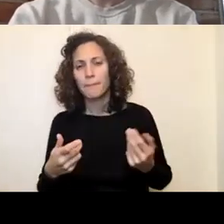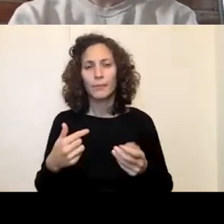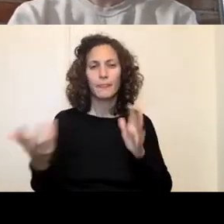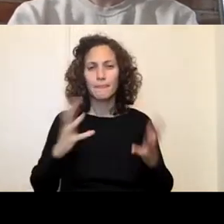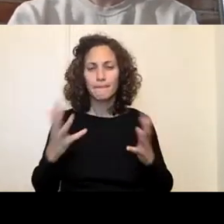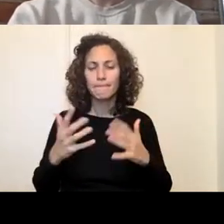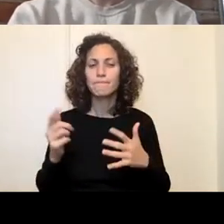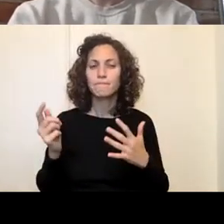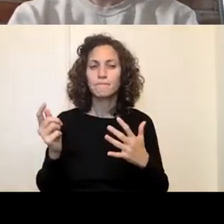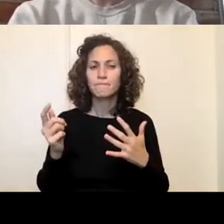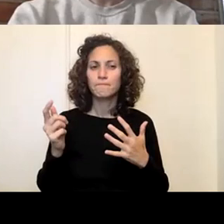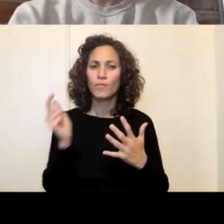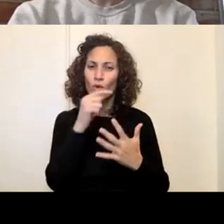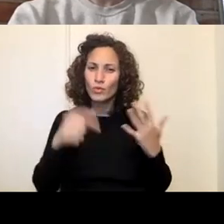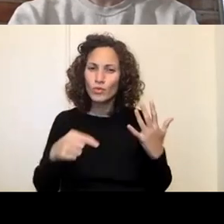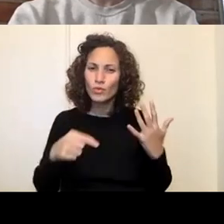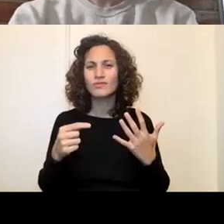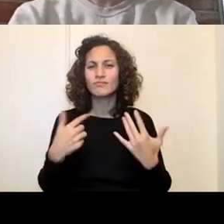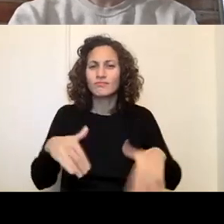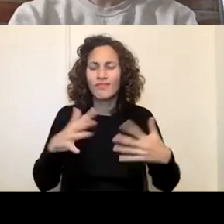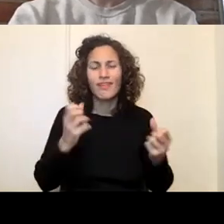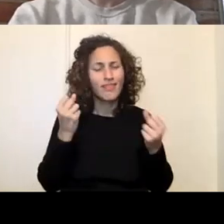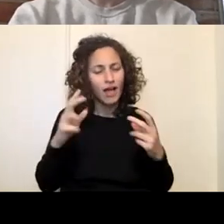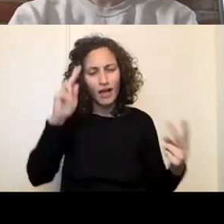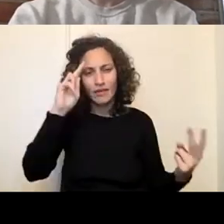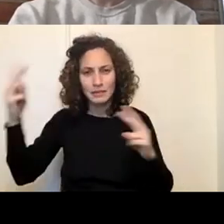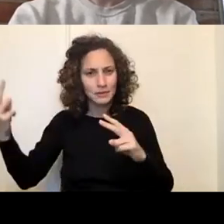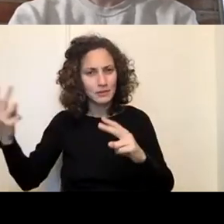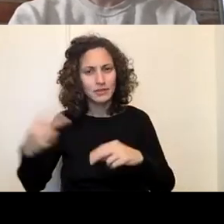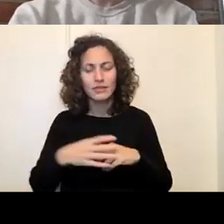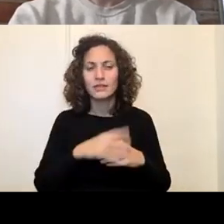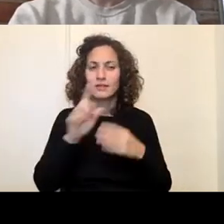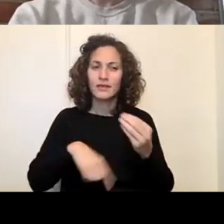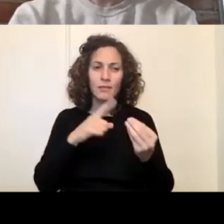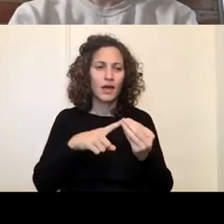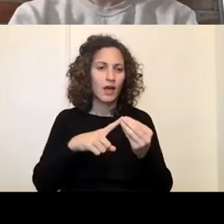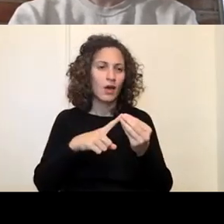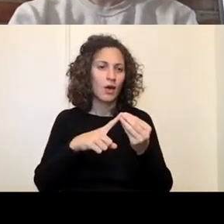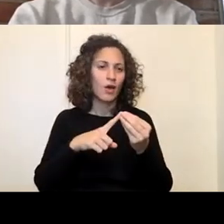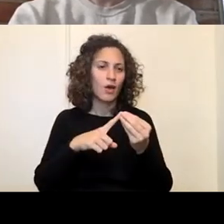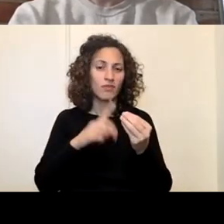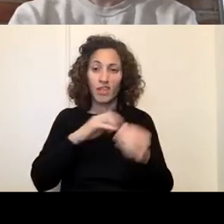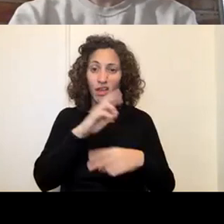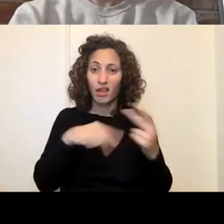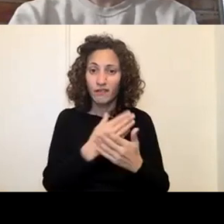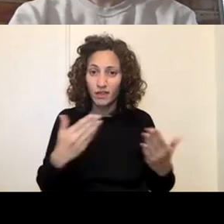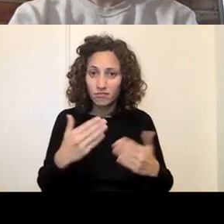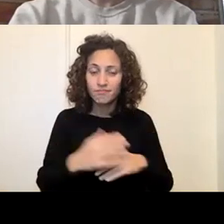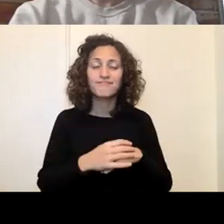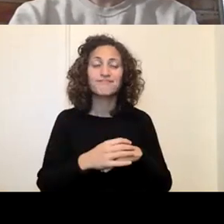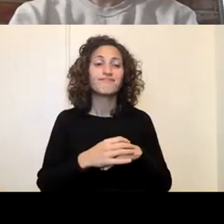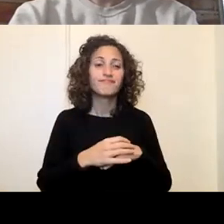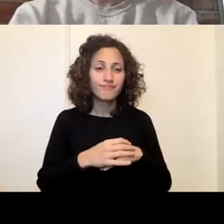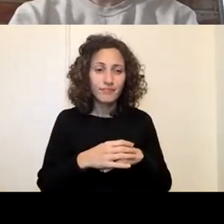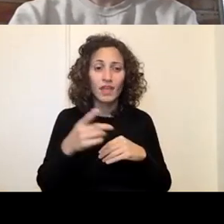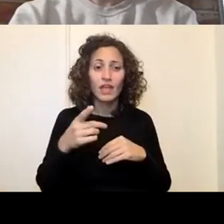Those are lots of misconceptions and about, that sort of thing.